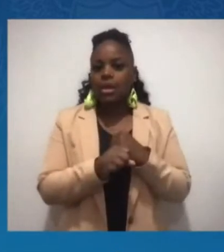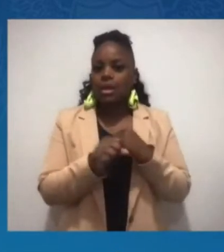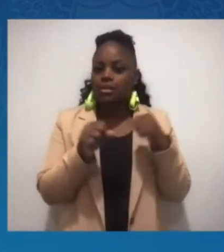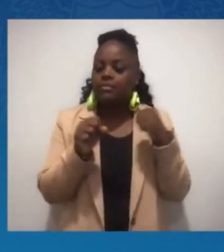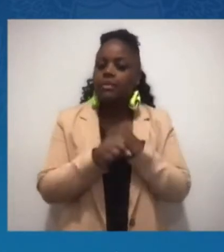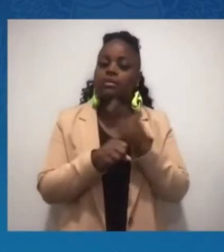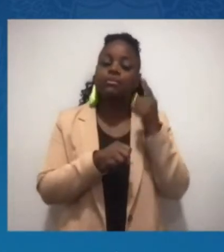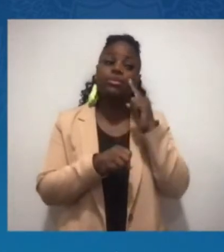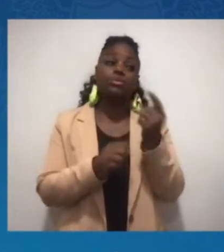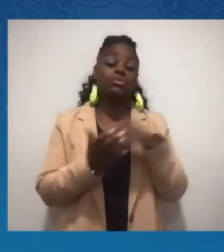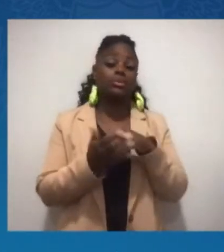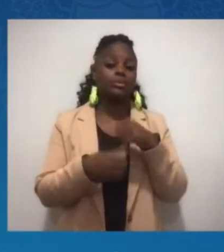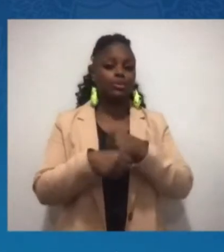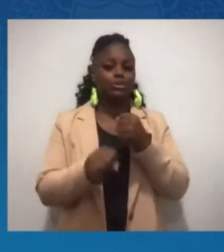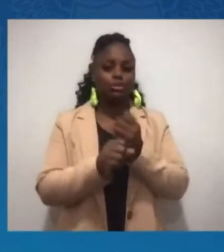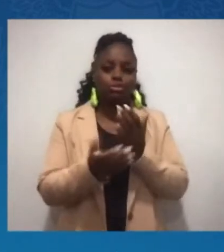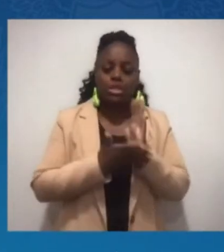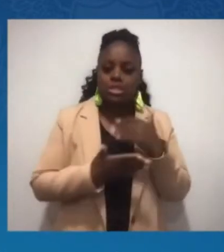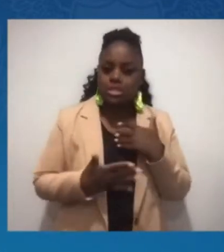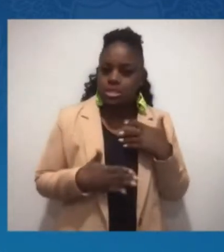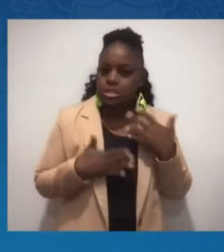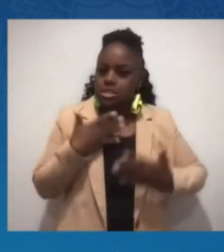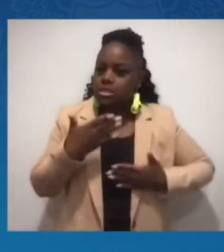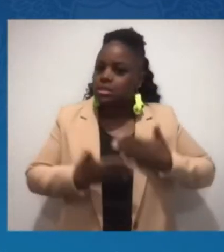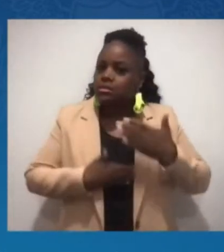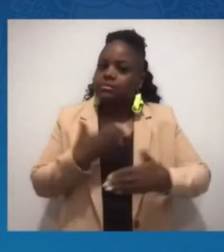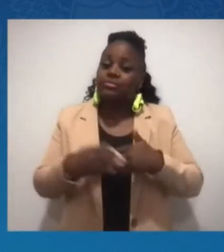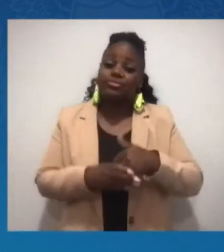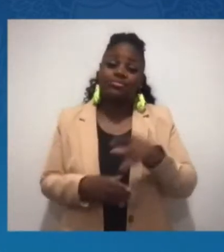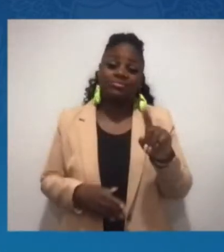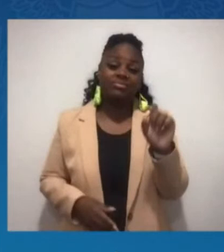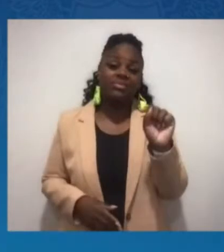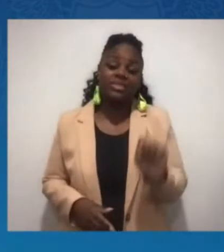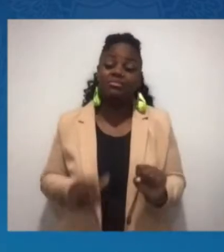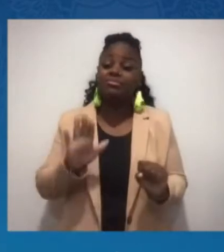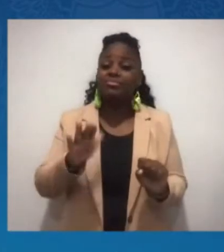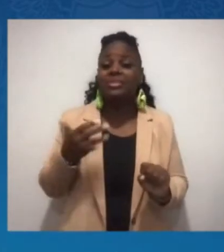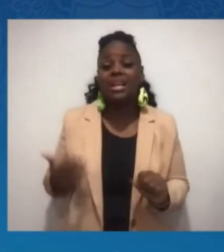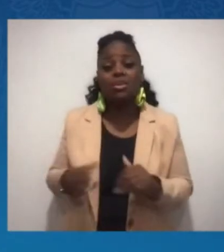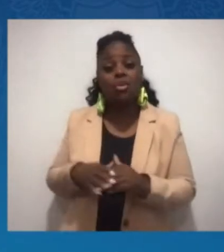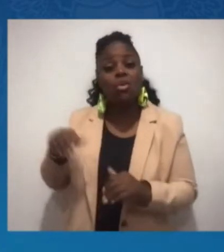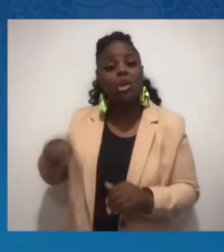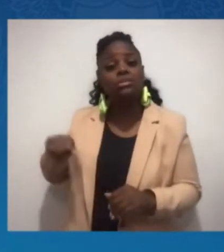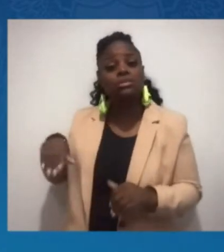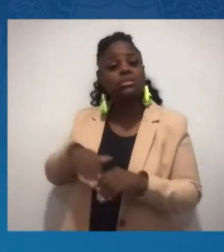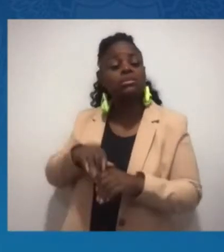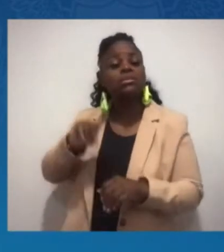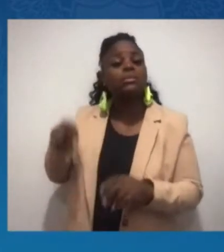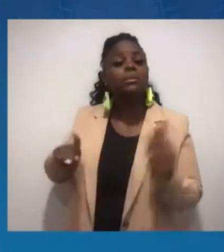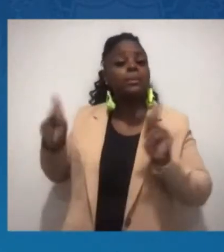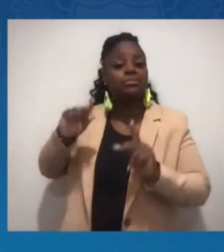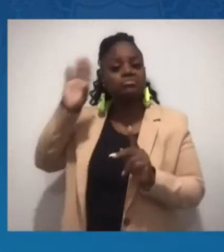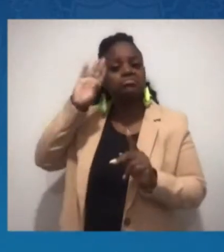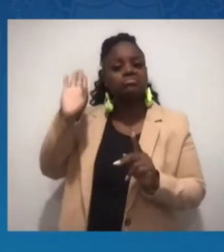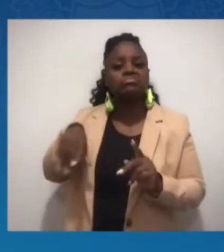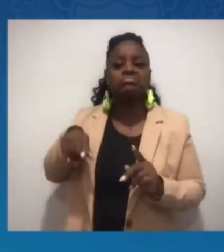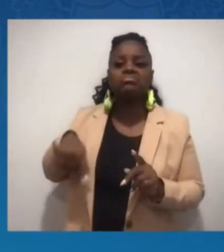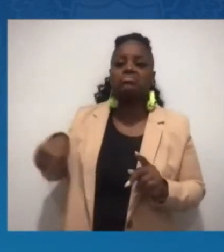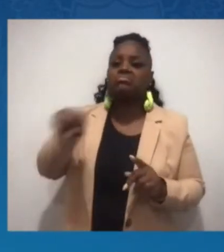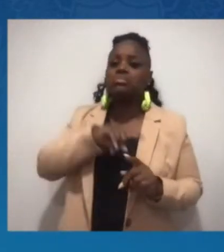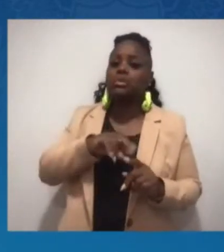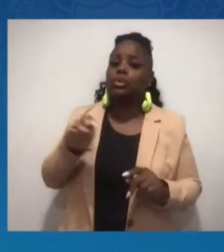sessions right here in Austin. And as Texans, we know that these attacks on reproductive freedom have been ongoing and hit very,